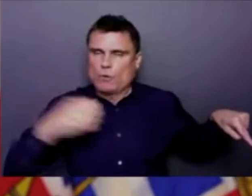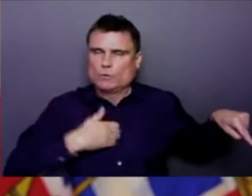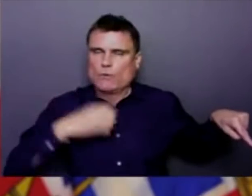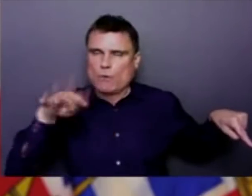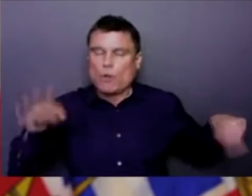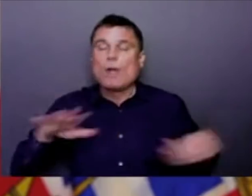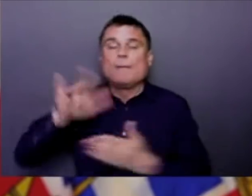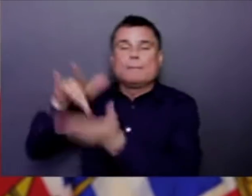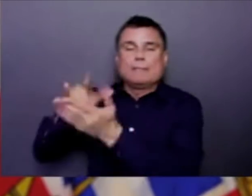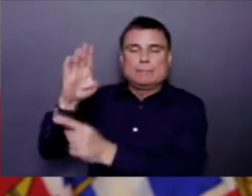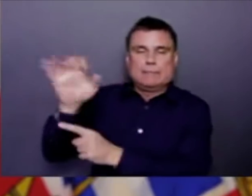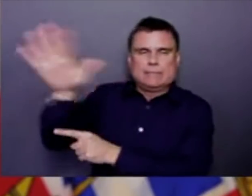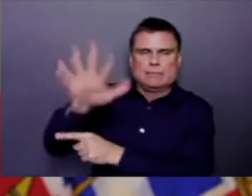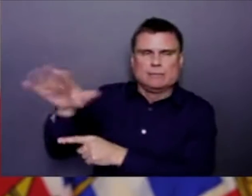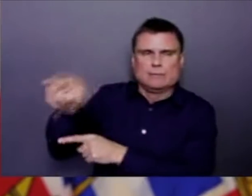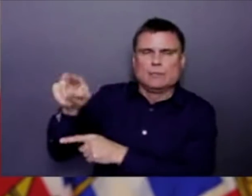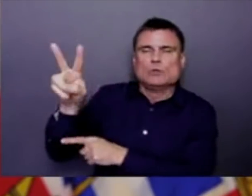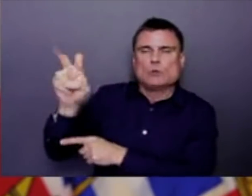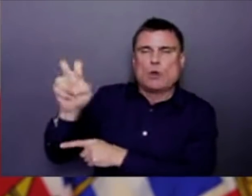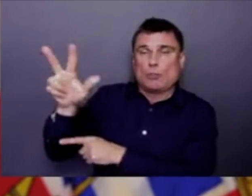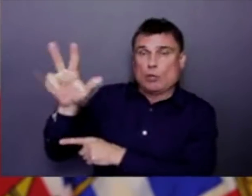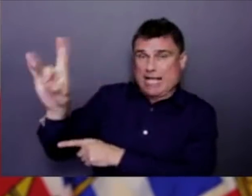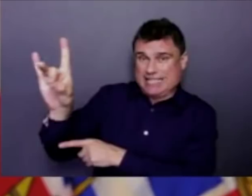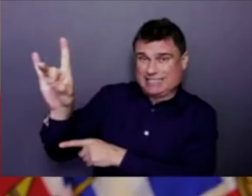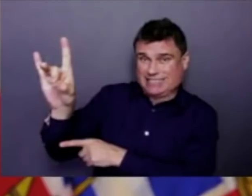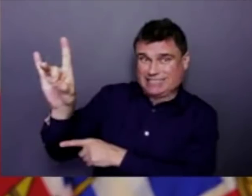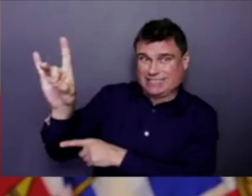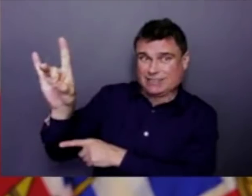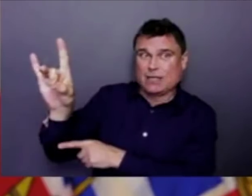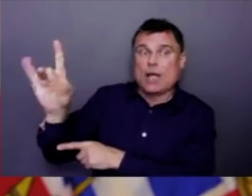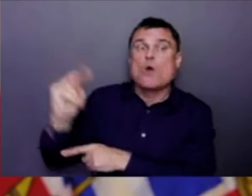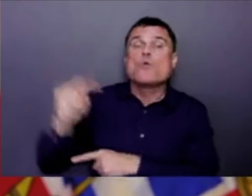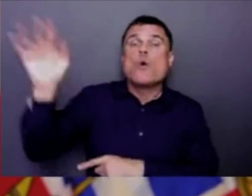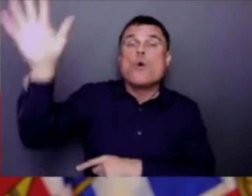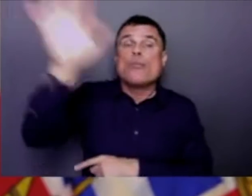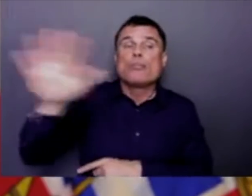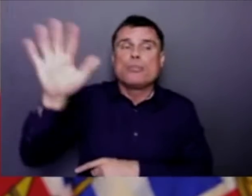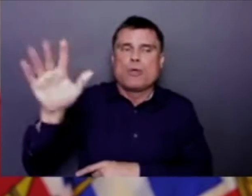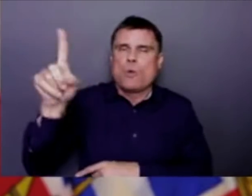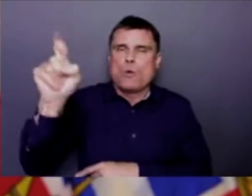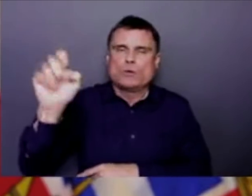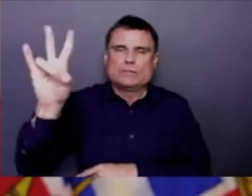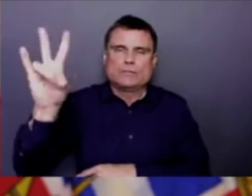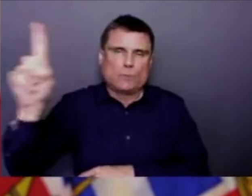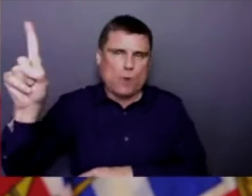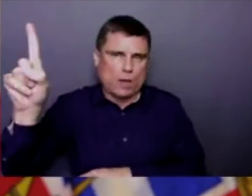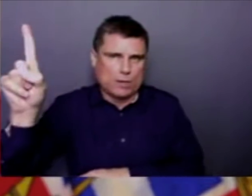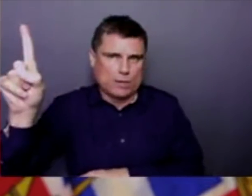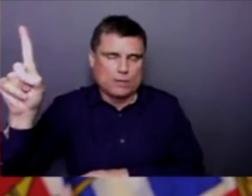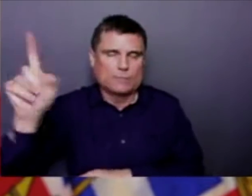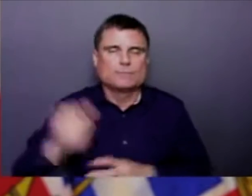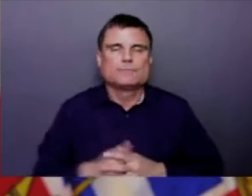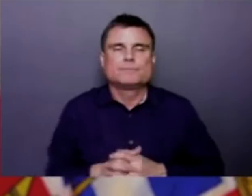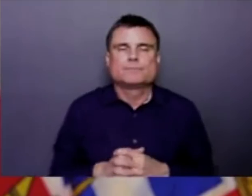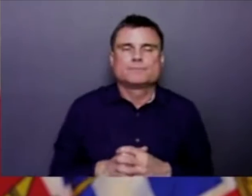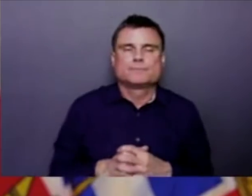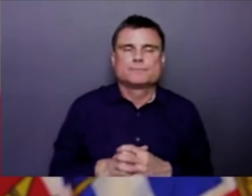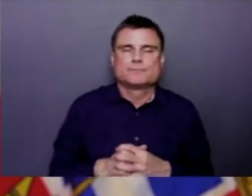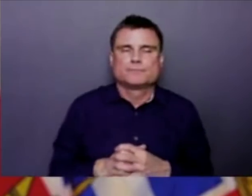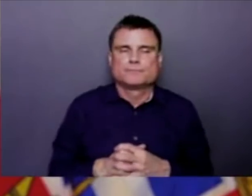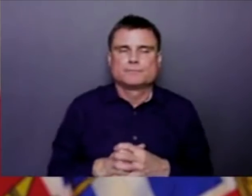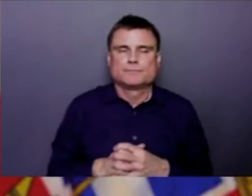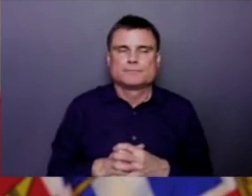the Interior Health Region, and 171 people in the Northern Health Region. We now have